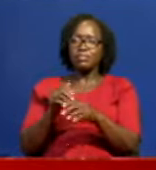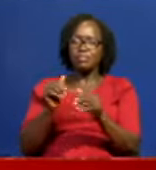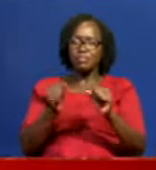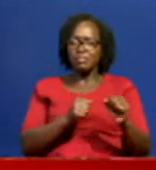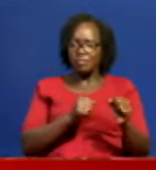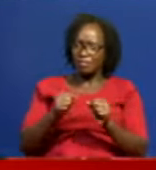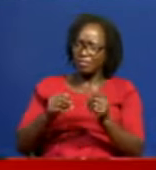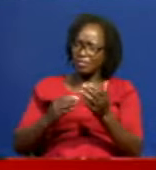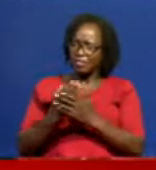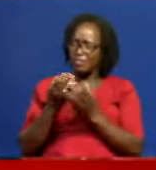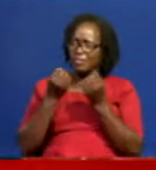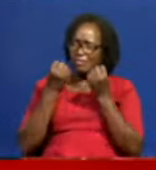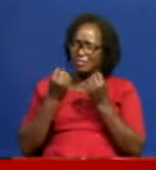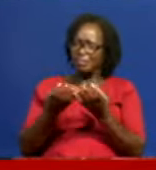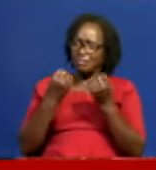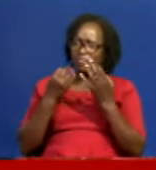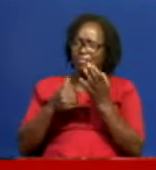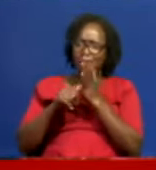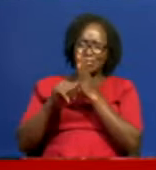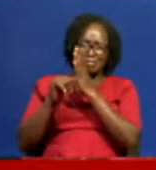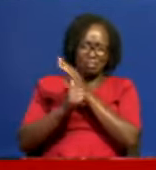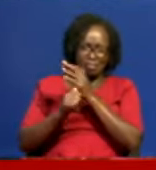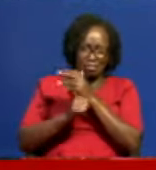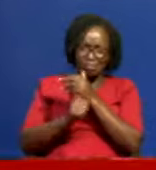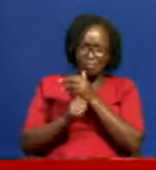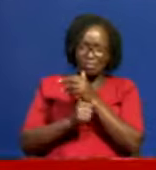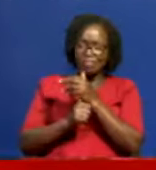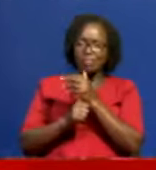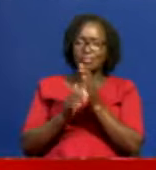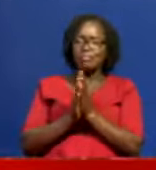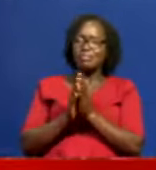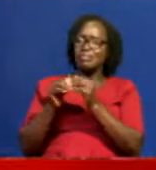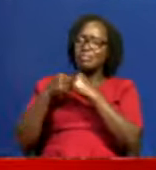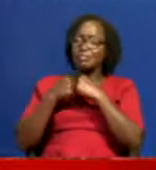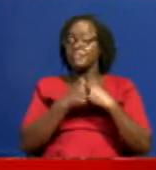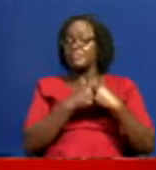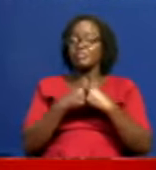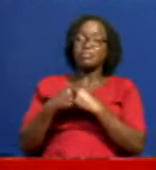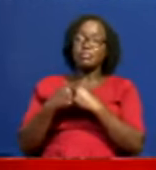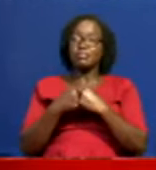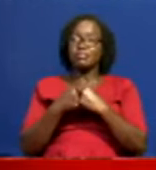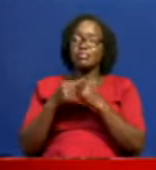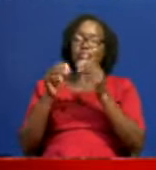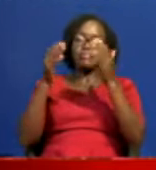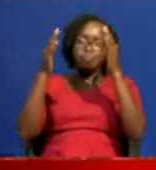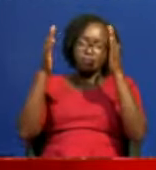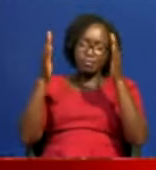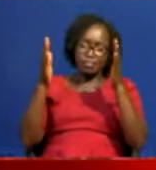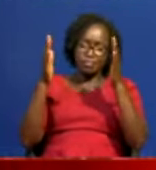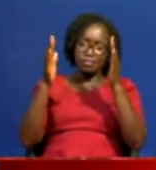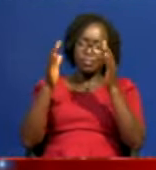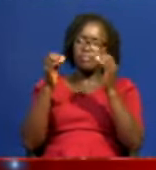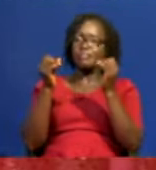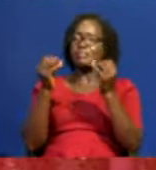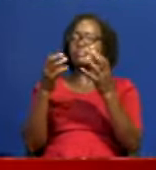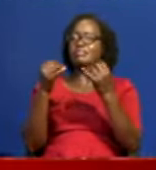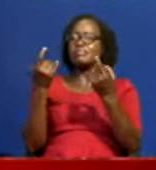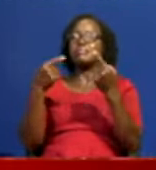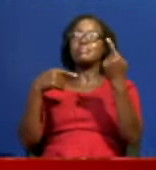major difficulties, faced significant challenges, and celebrated numerous